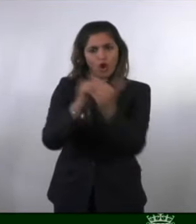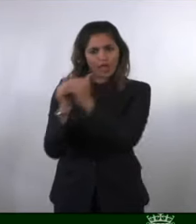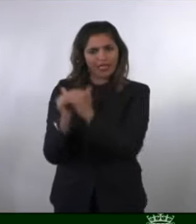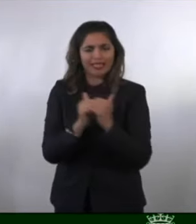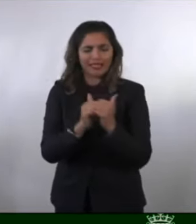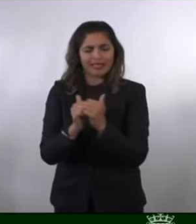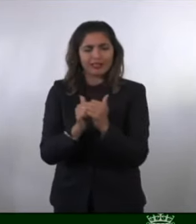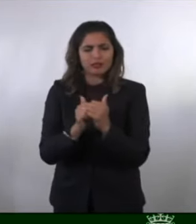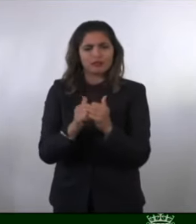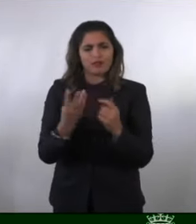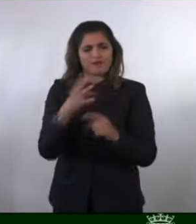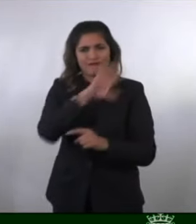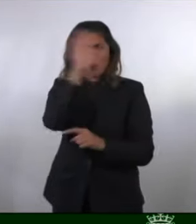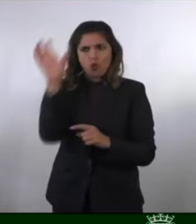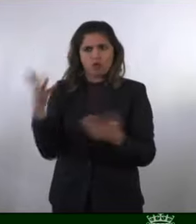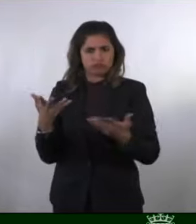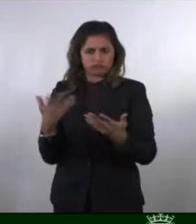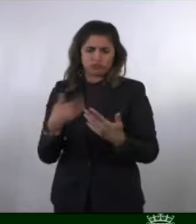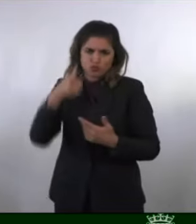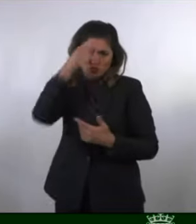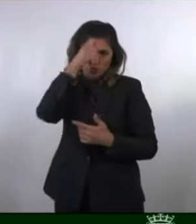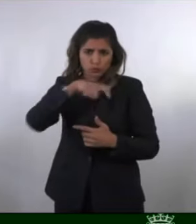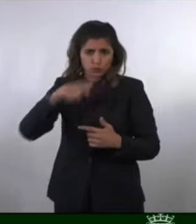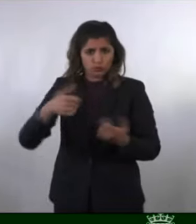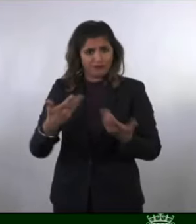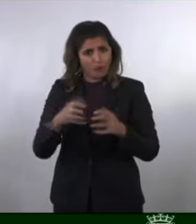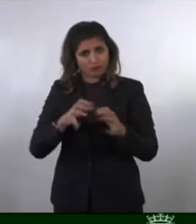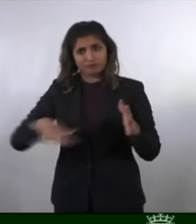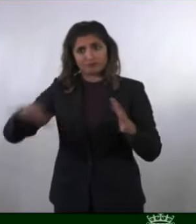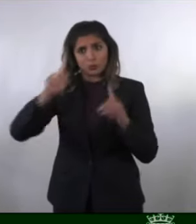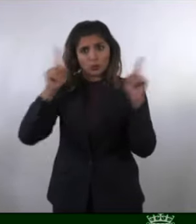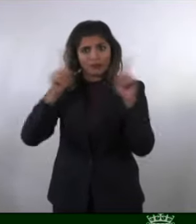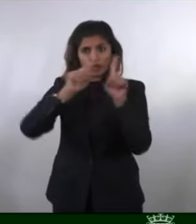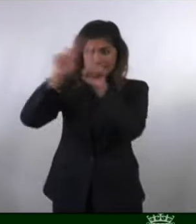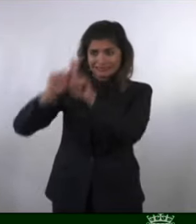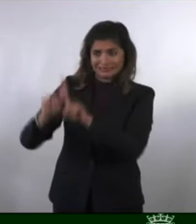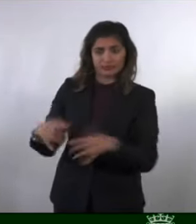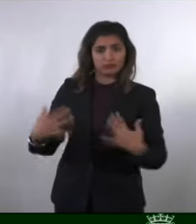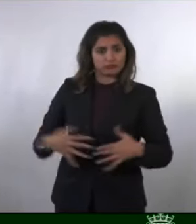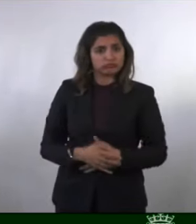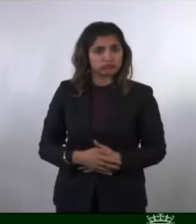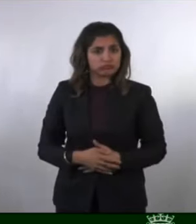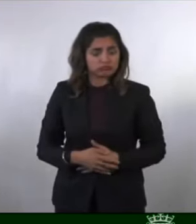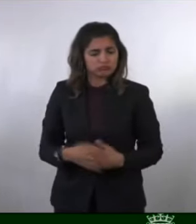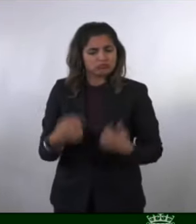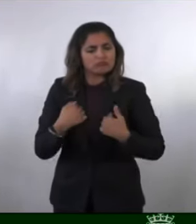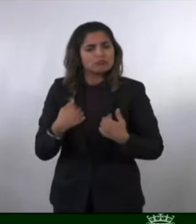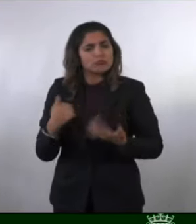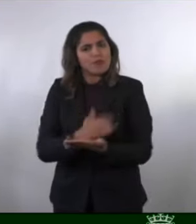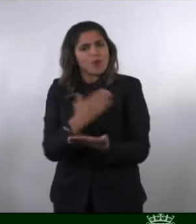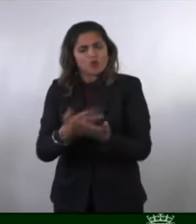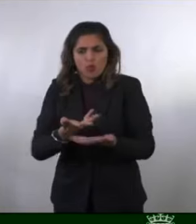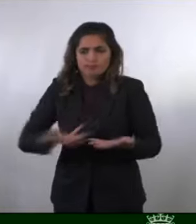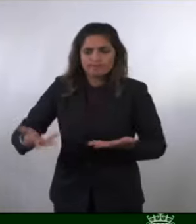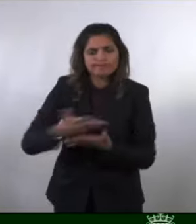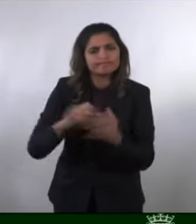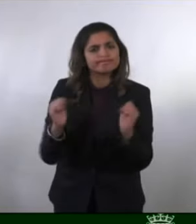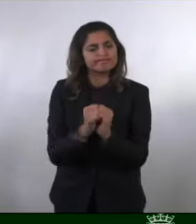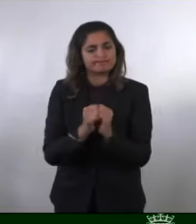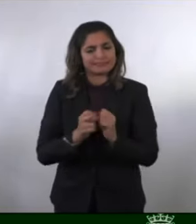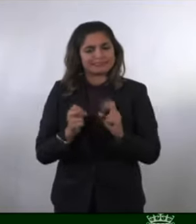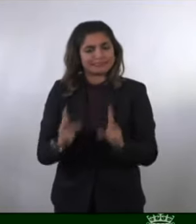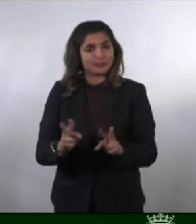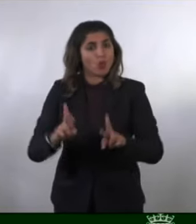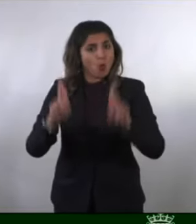the United Kingdom, and I hope we have a good regime in place for the return of students in the same way that we have a